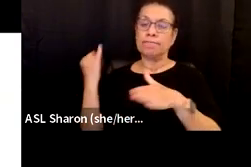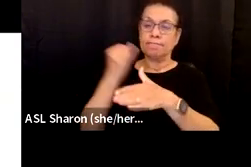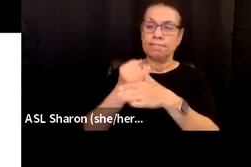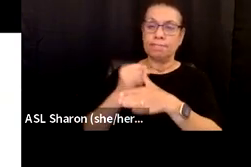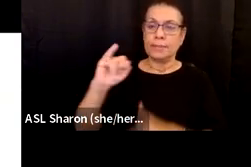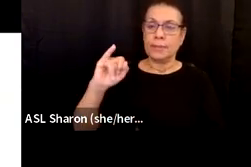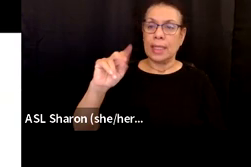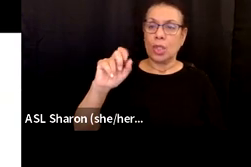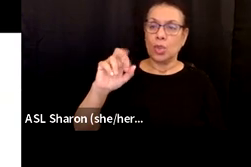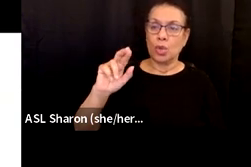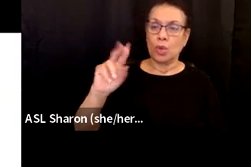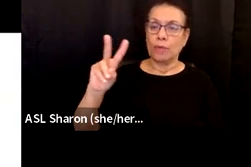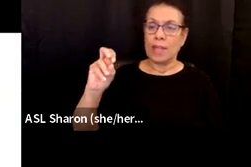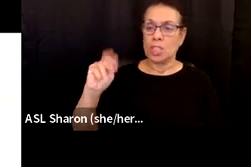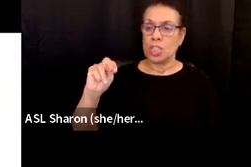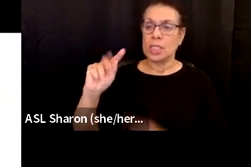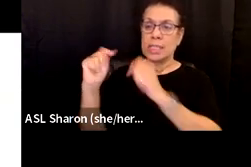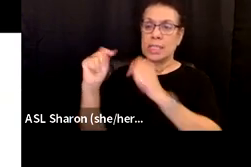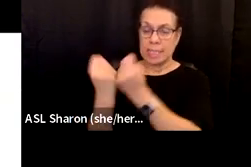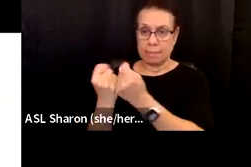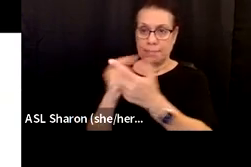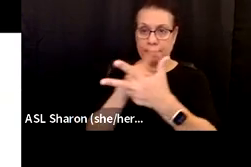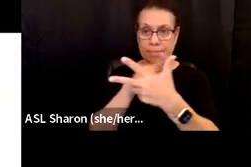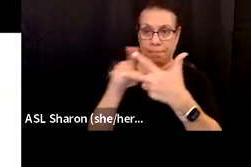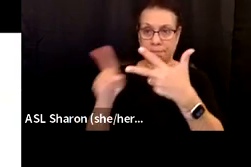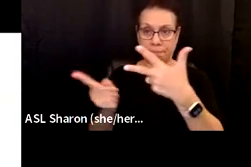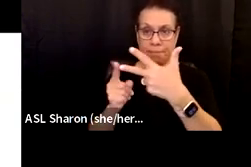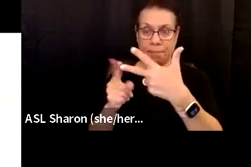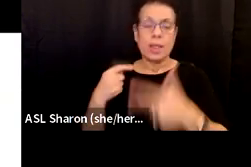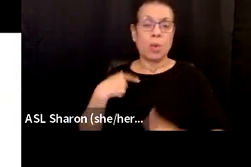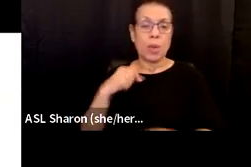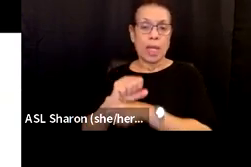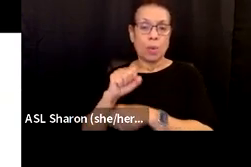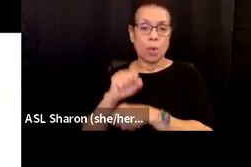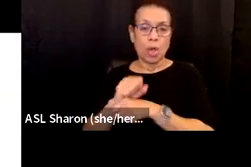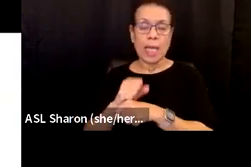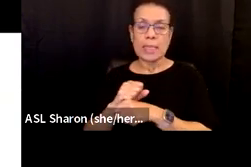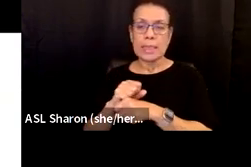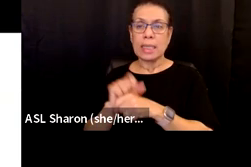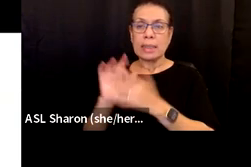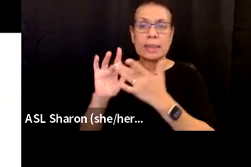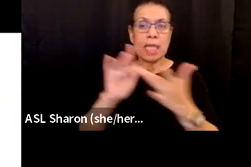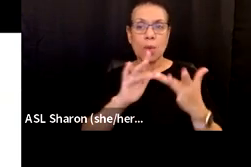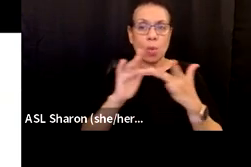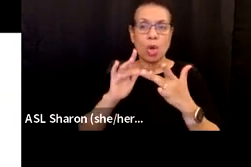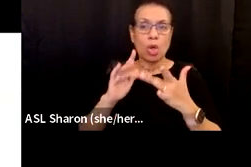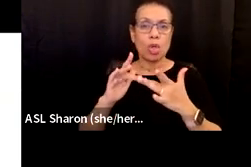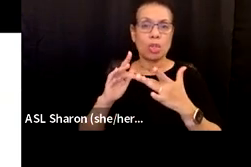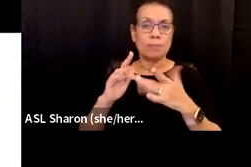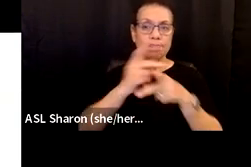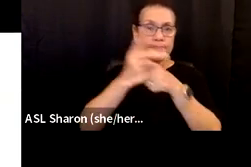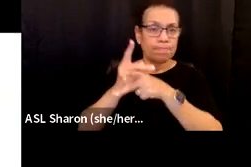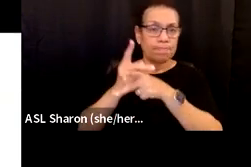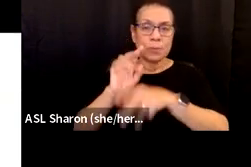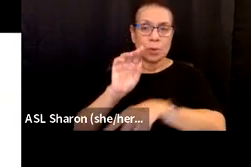i'm really proud to have led part of that work when i was in the district as a network superintendent working with educators in the